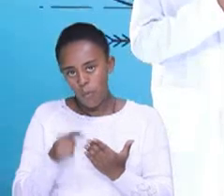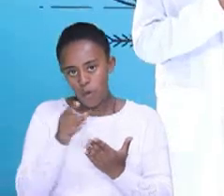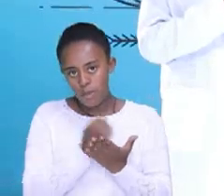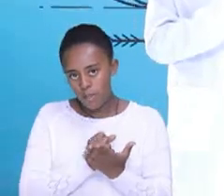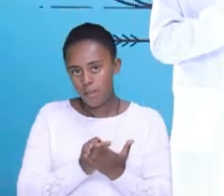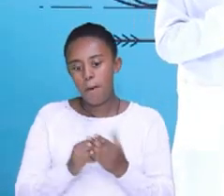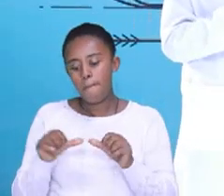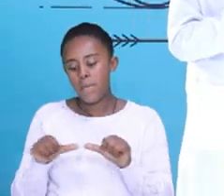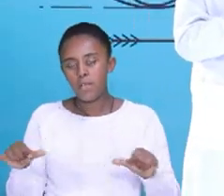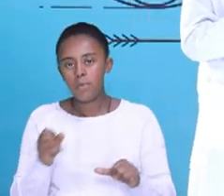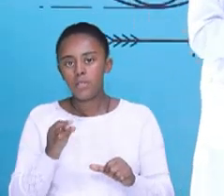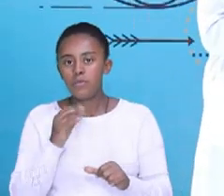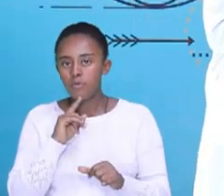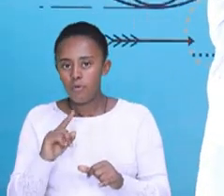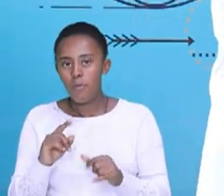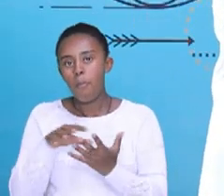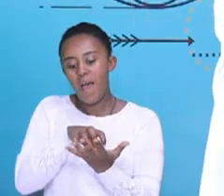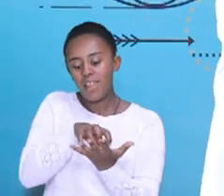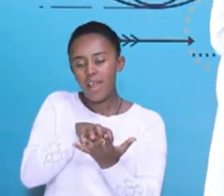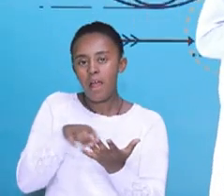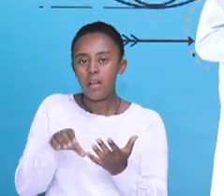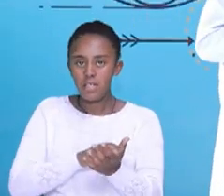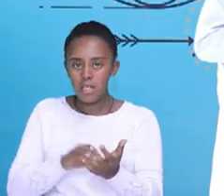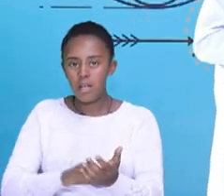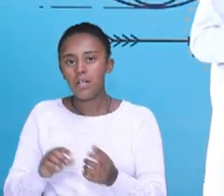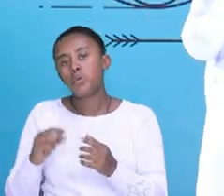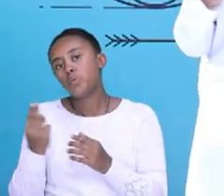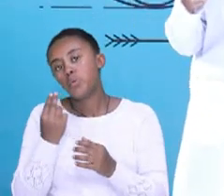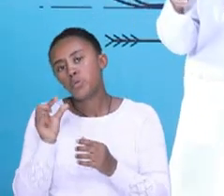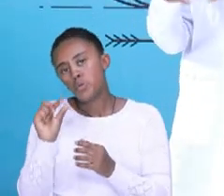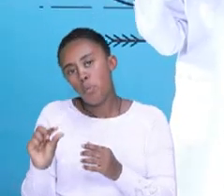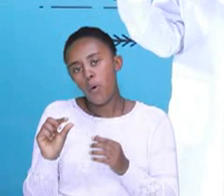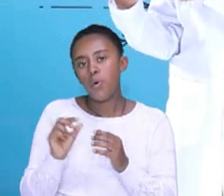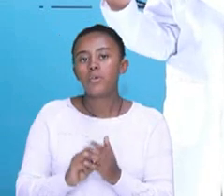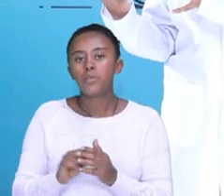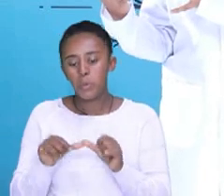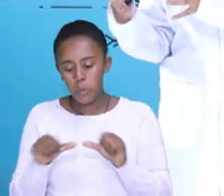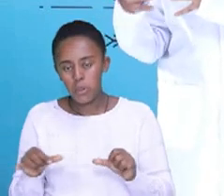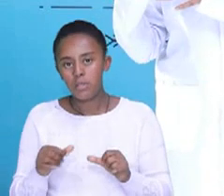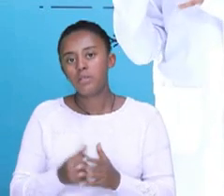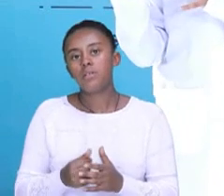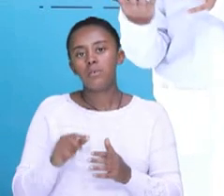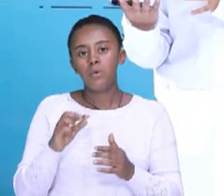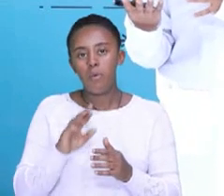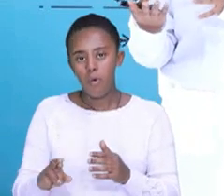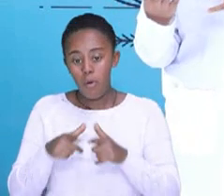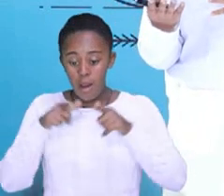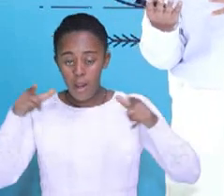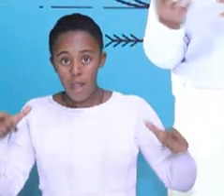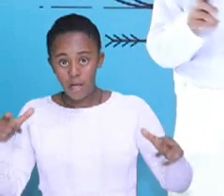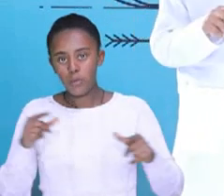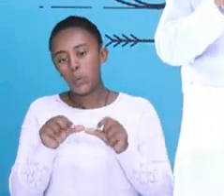take measurements of bacterial cell by using small units. Or if you take large cells, you can use